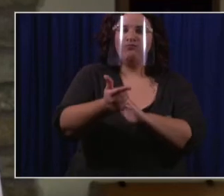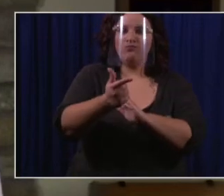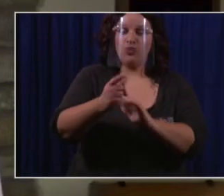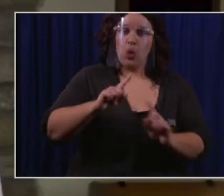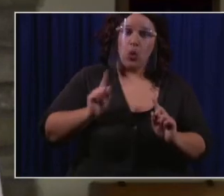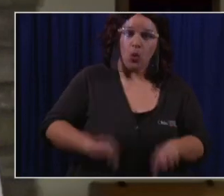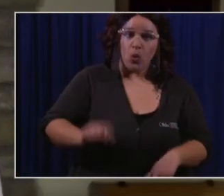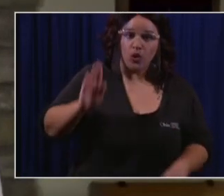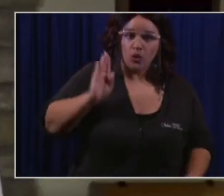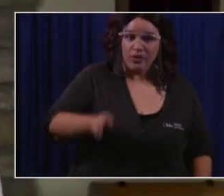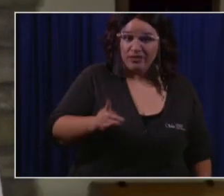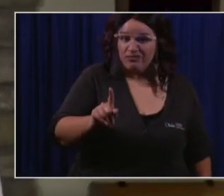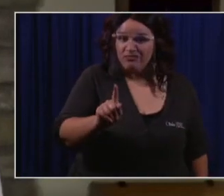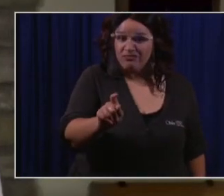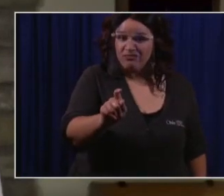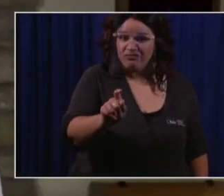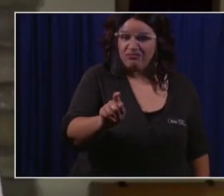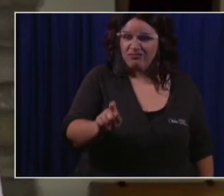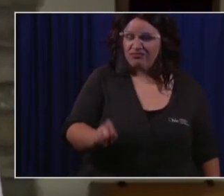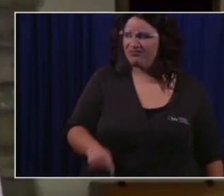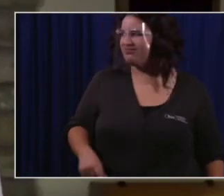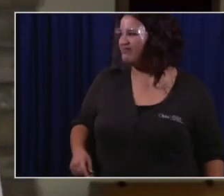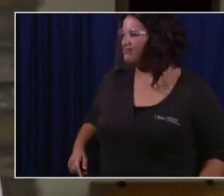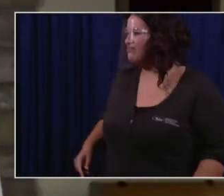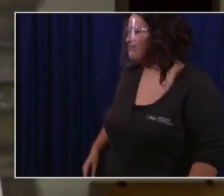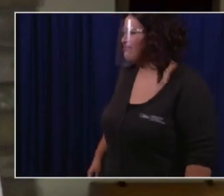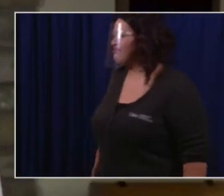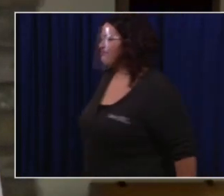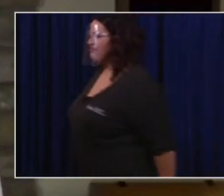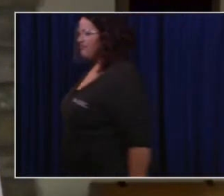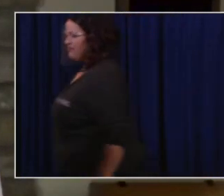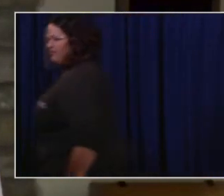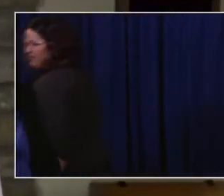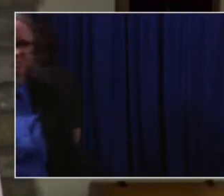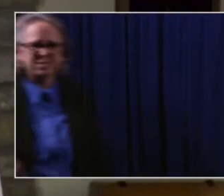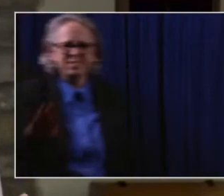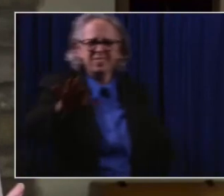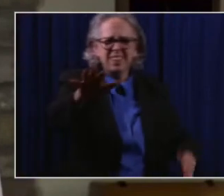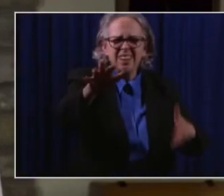Well, we already got an order on. There's